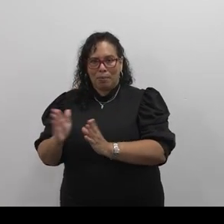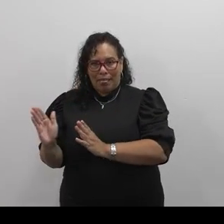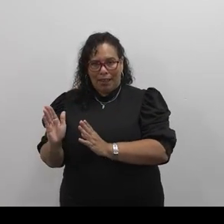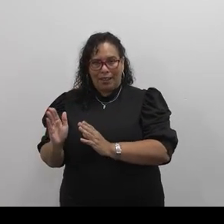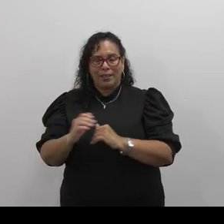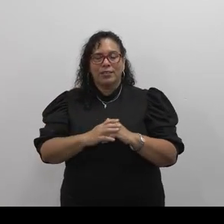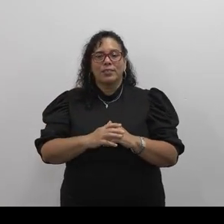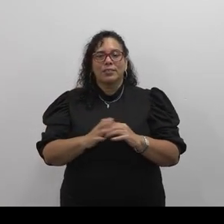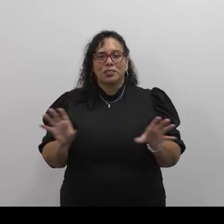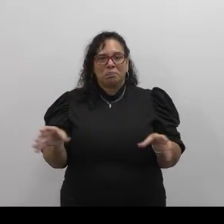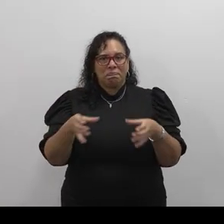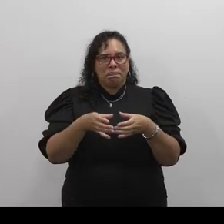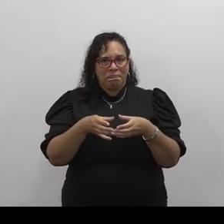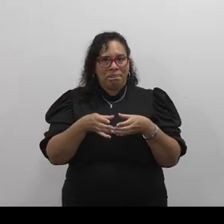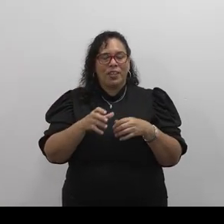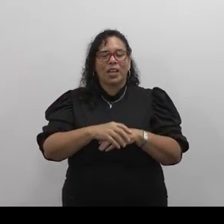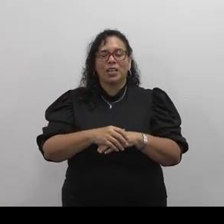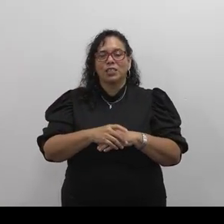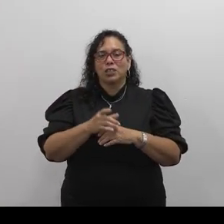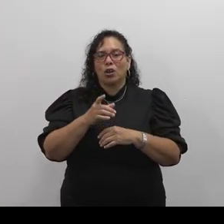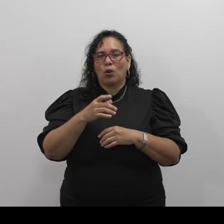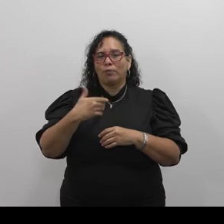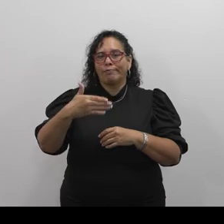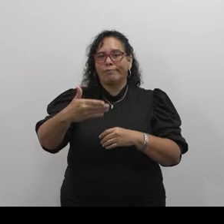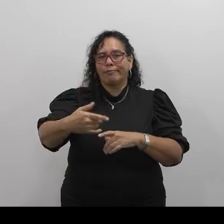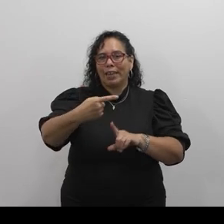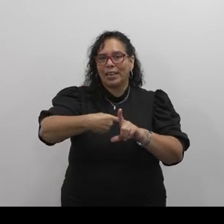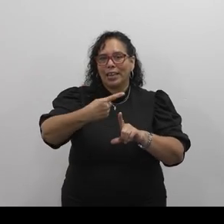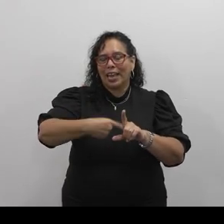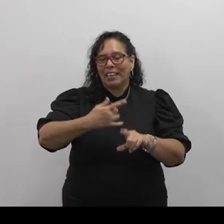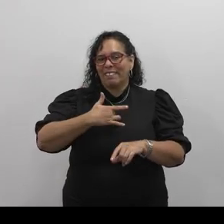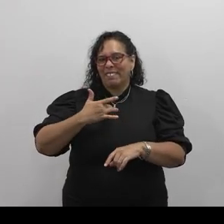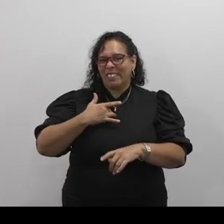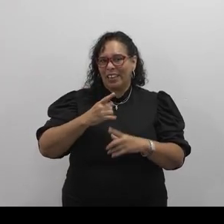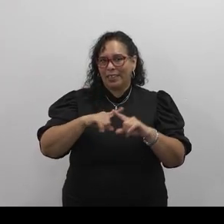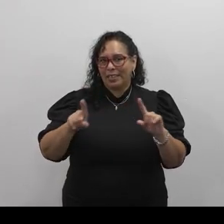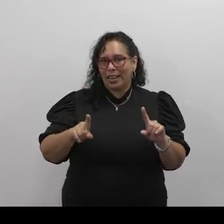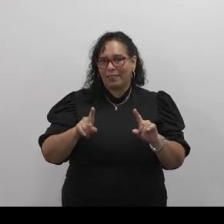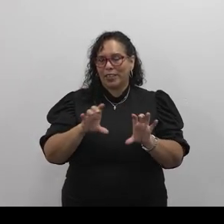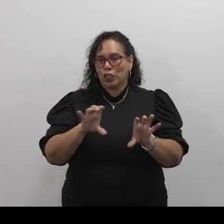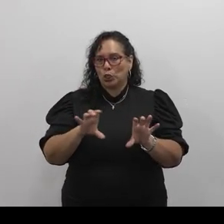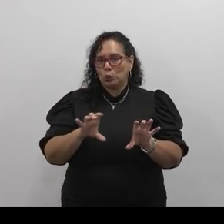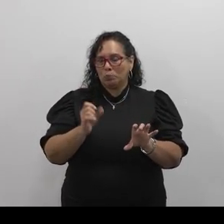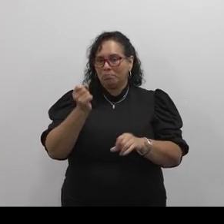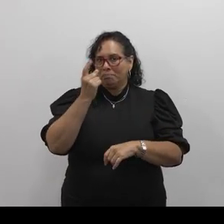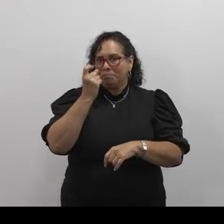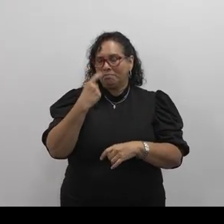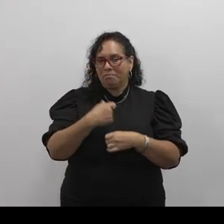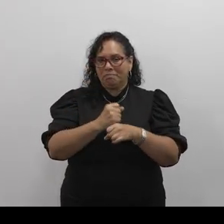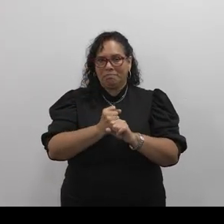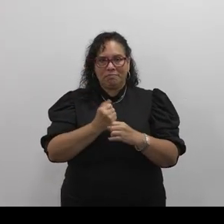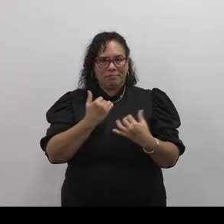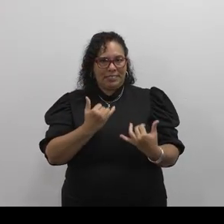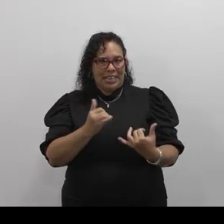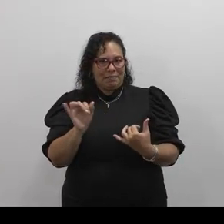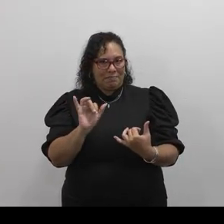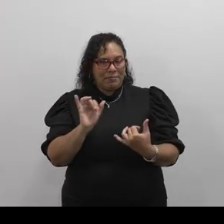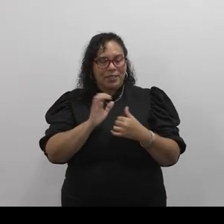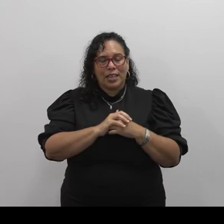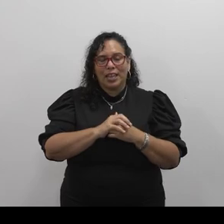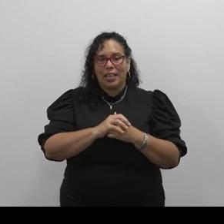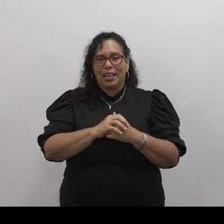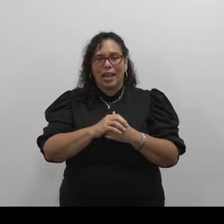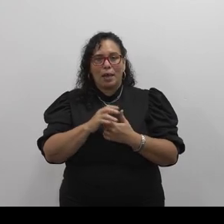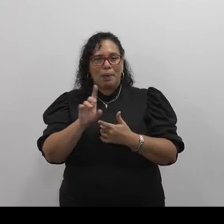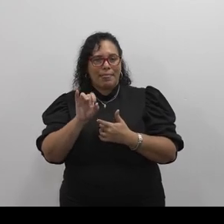I imagine in the months ahead, you're going to feel that difference and be able to do a lot of sense making as you have done today around the data that